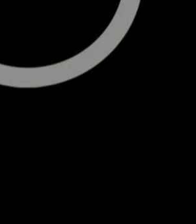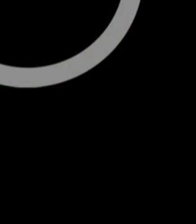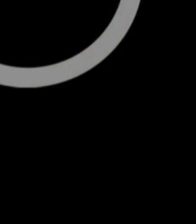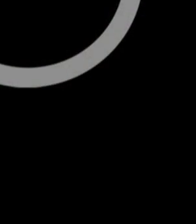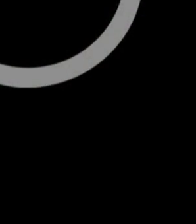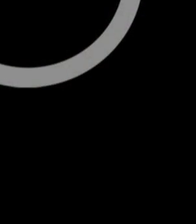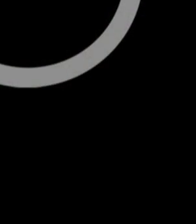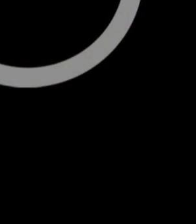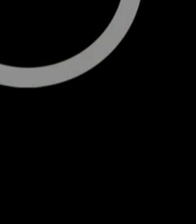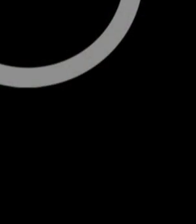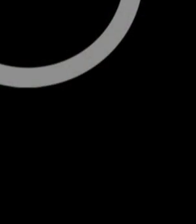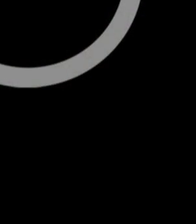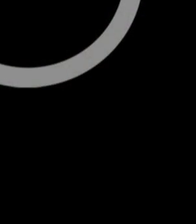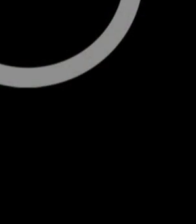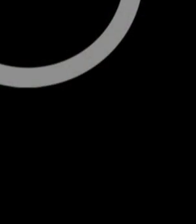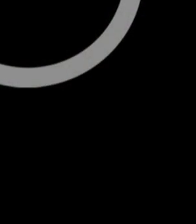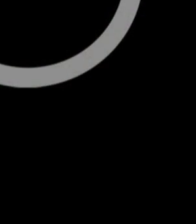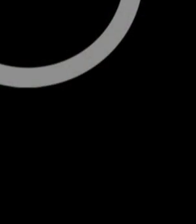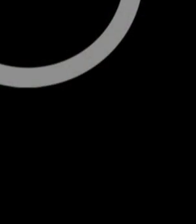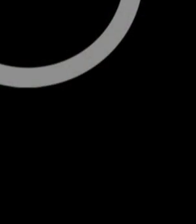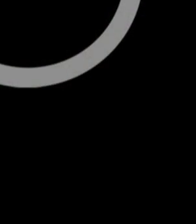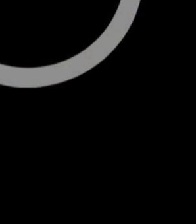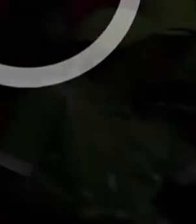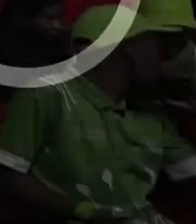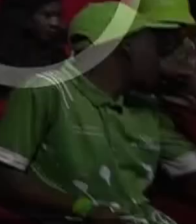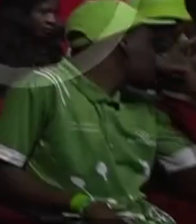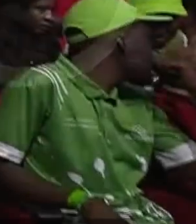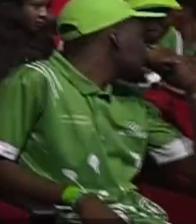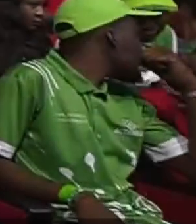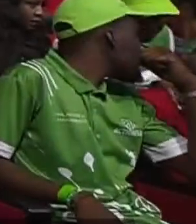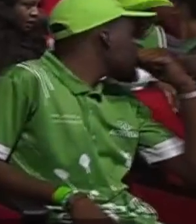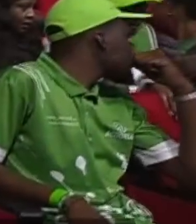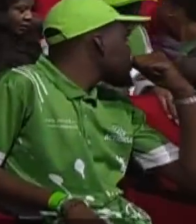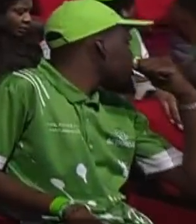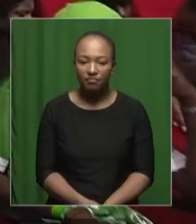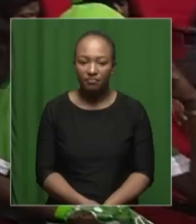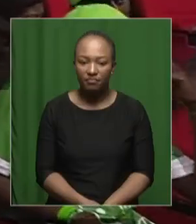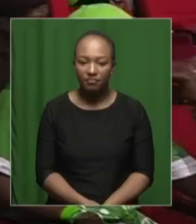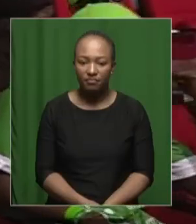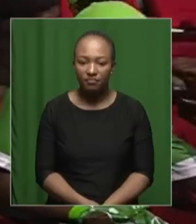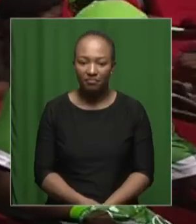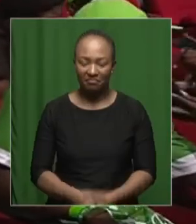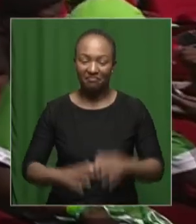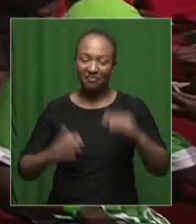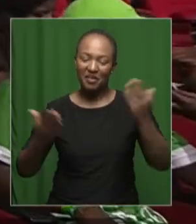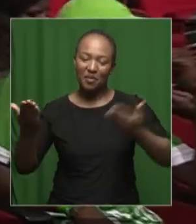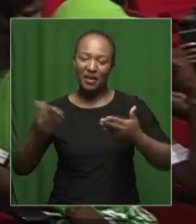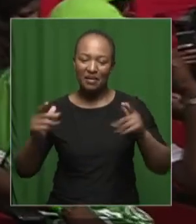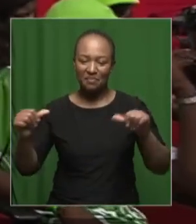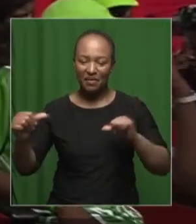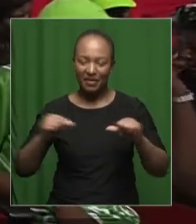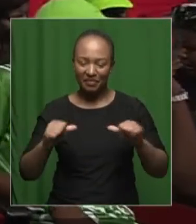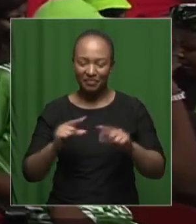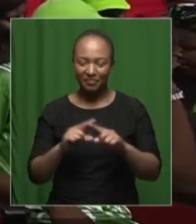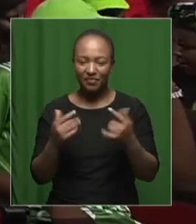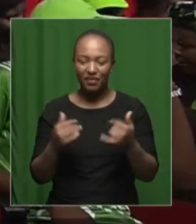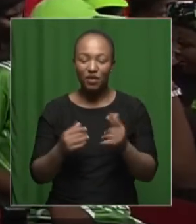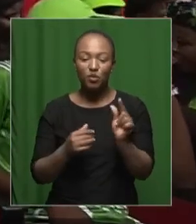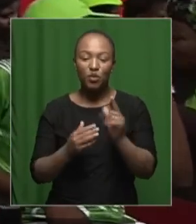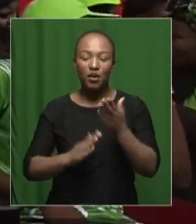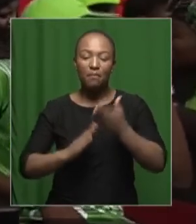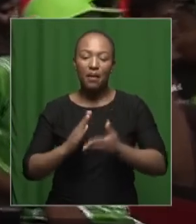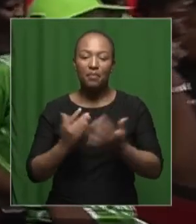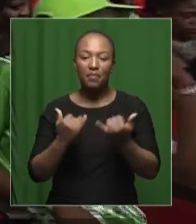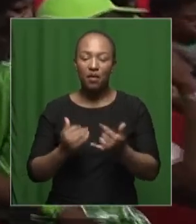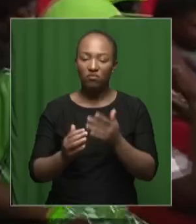Welcome back. You're watching Elections 360 as we are entering the tail end of the conversation. Time is of the essence, so let's get